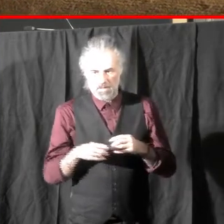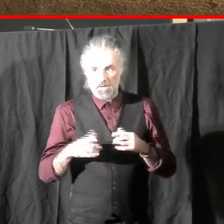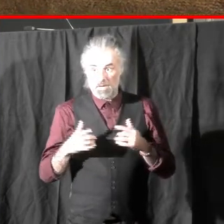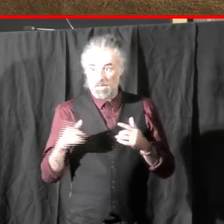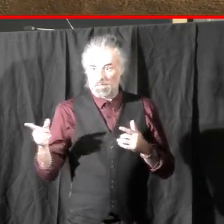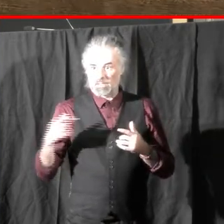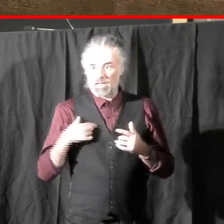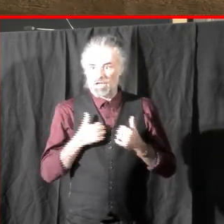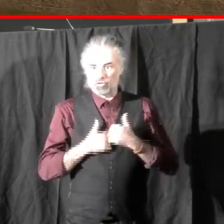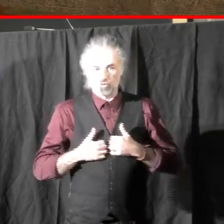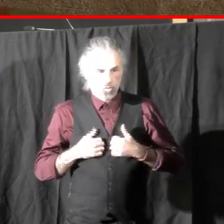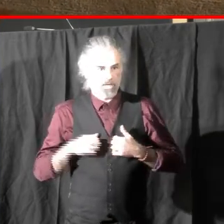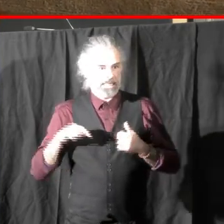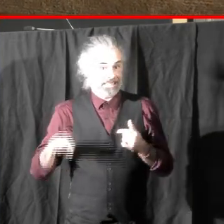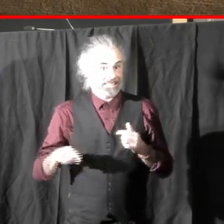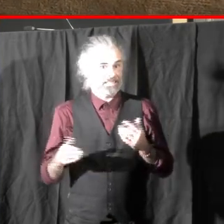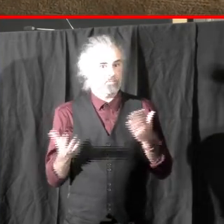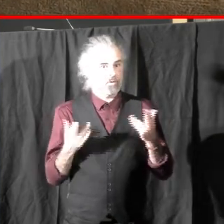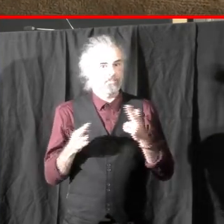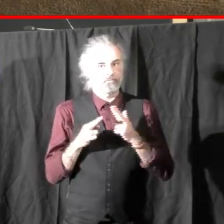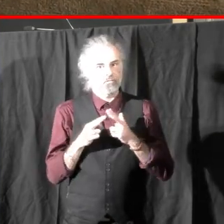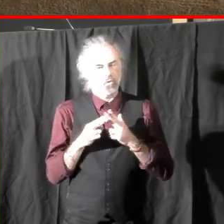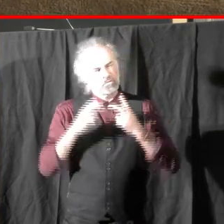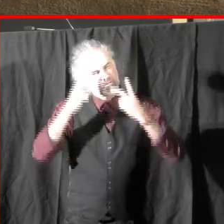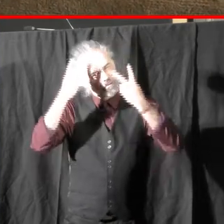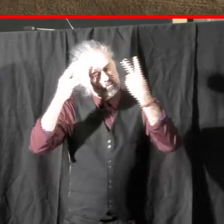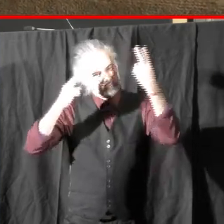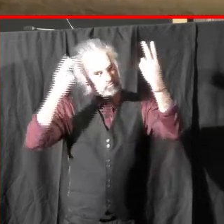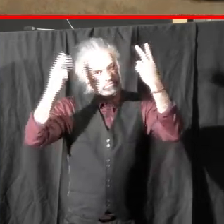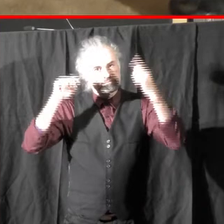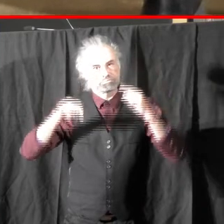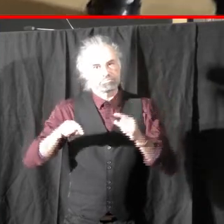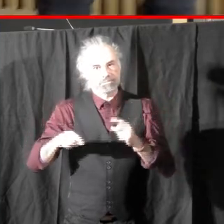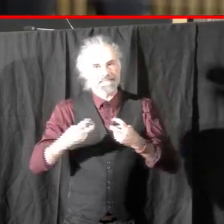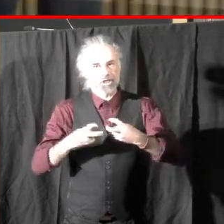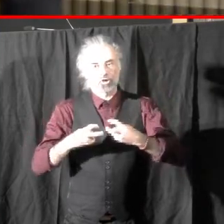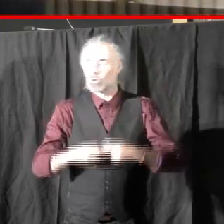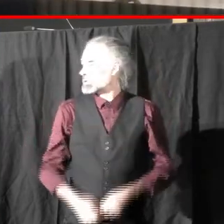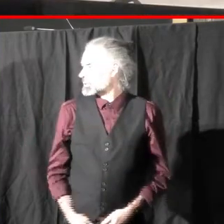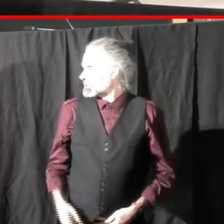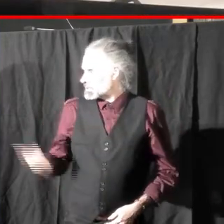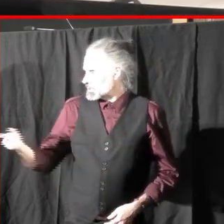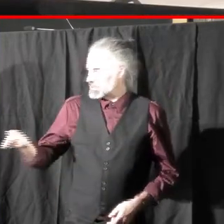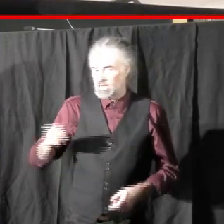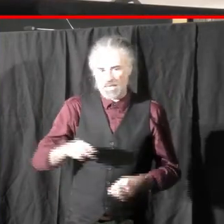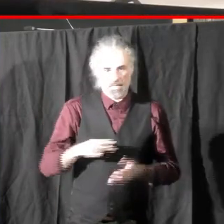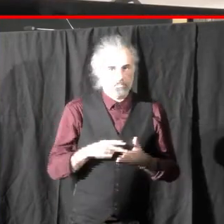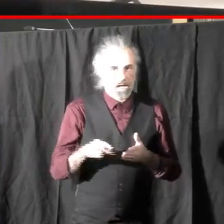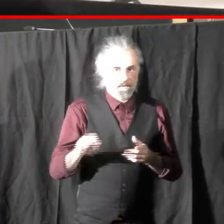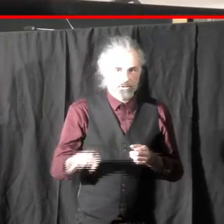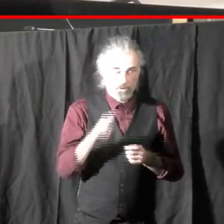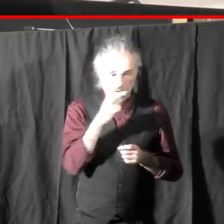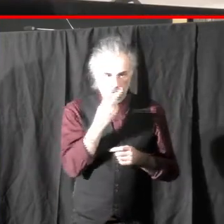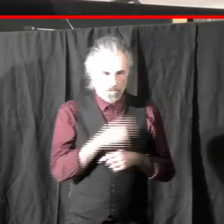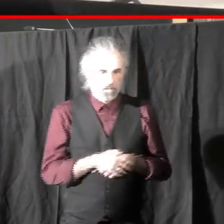to explore this issue. Great. Well, that kind of leads us into the next part of the evening.